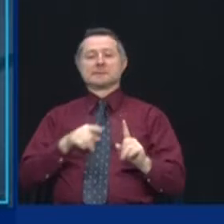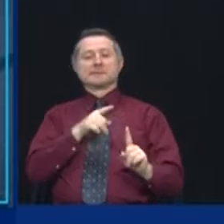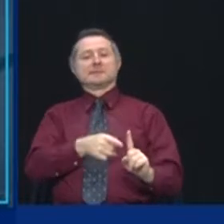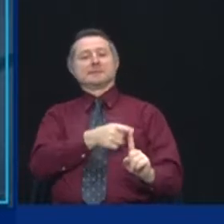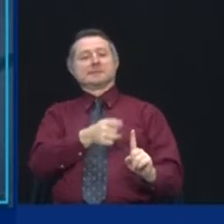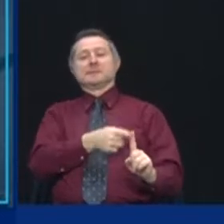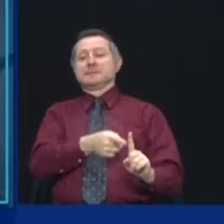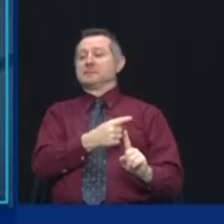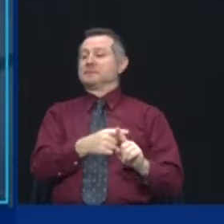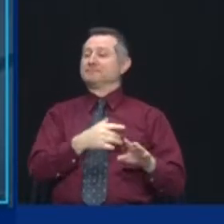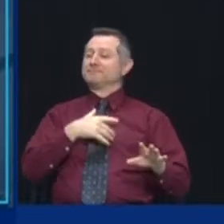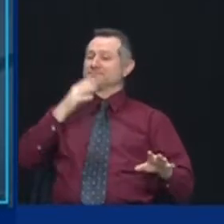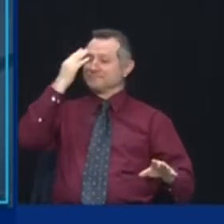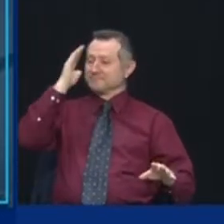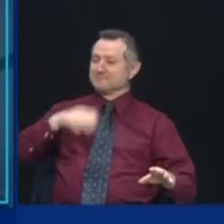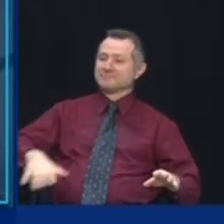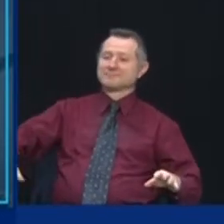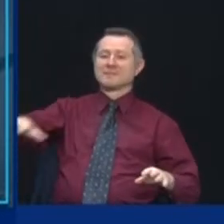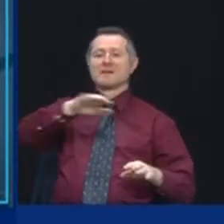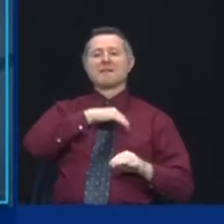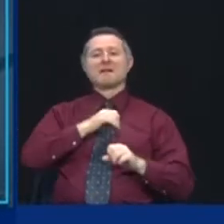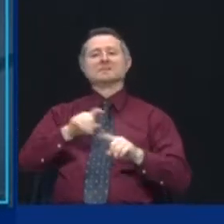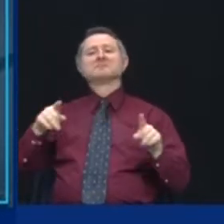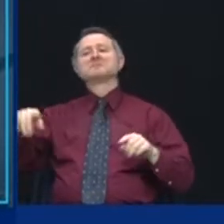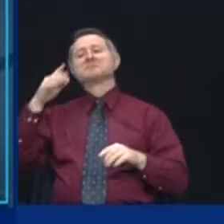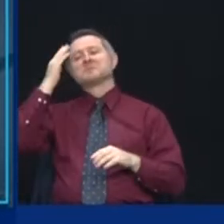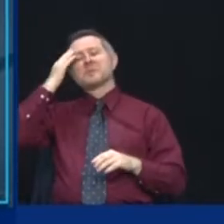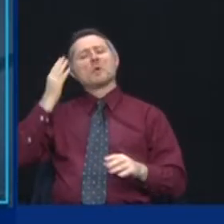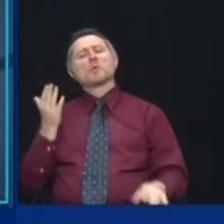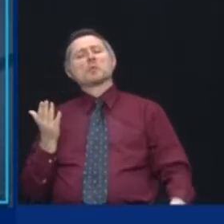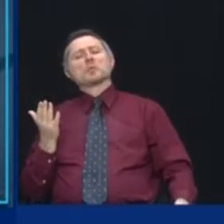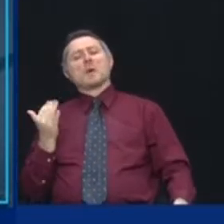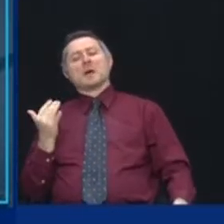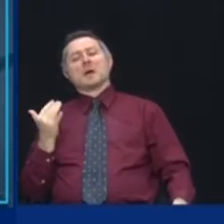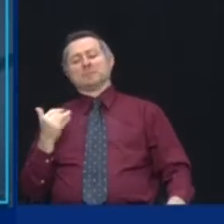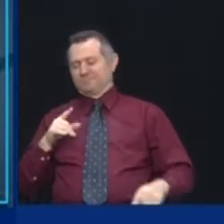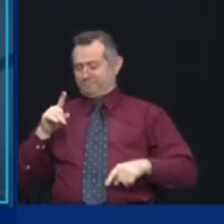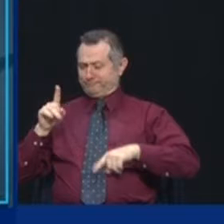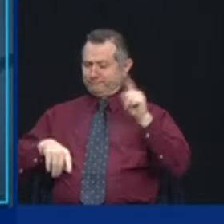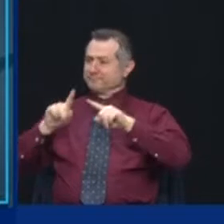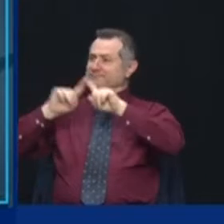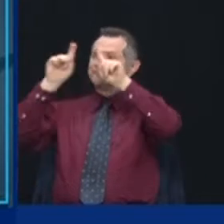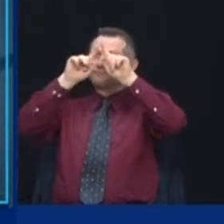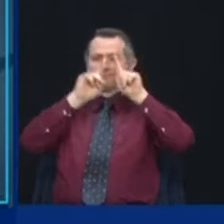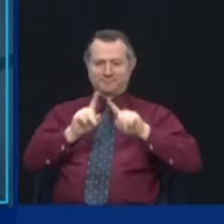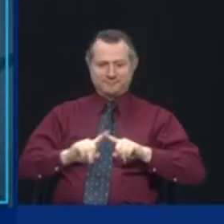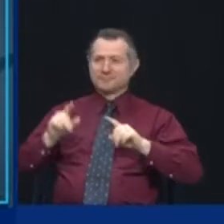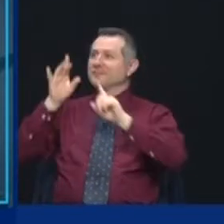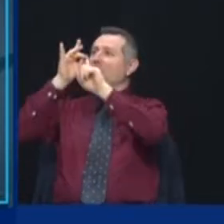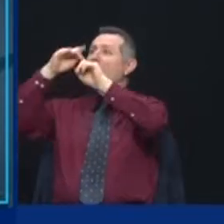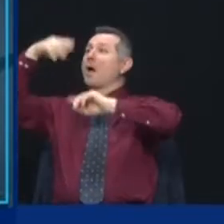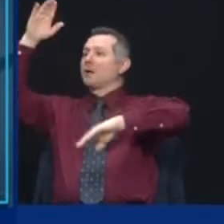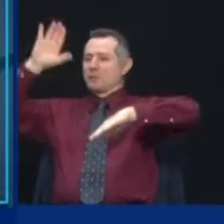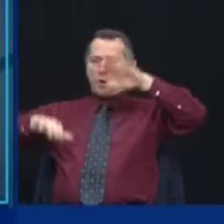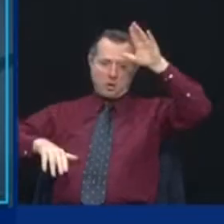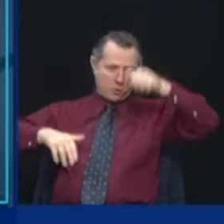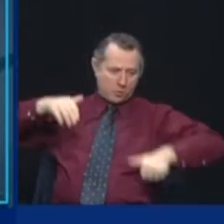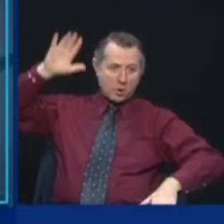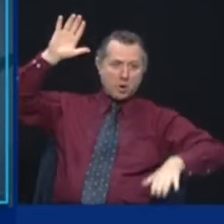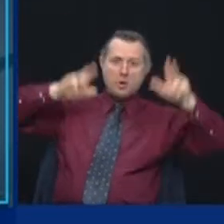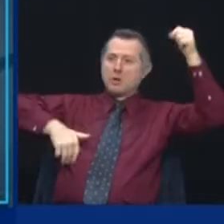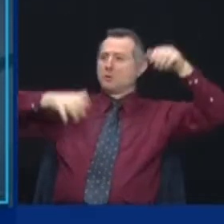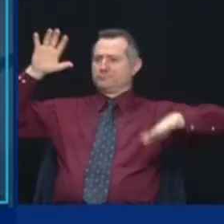themselves, why is there a variance in positivity across the state? Same